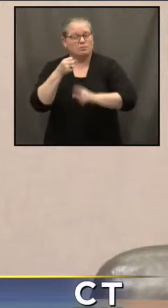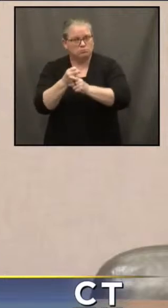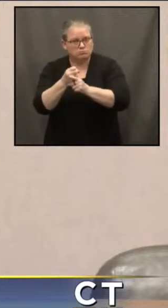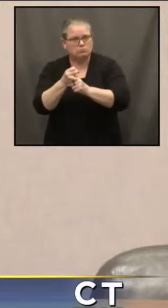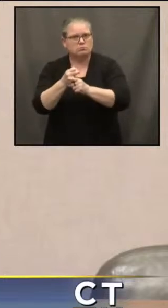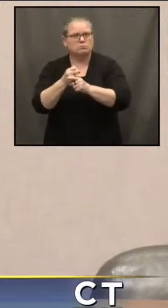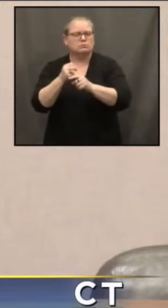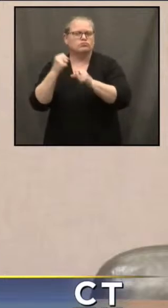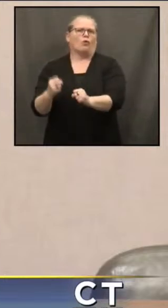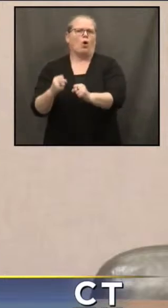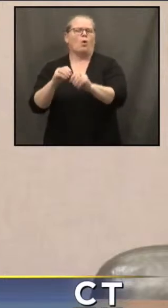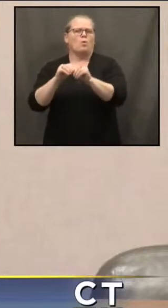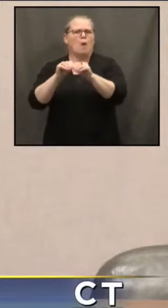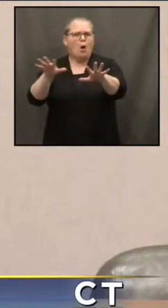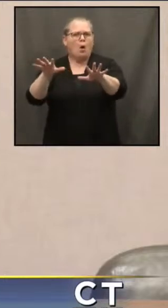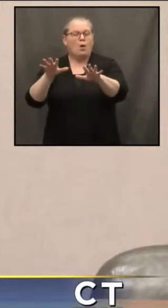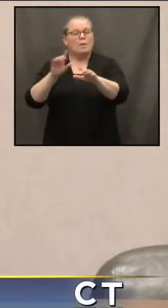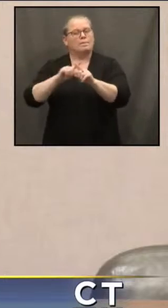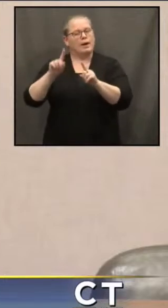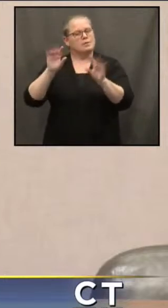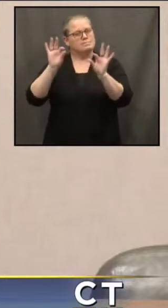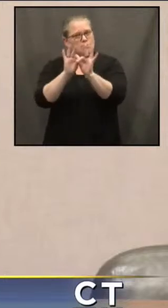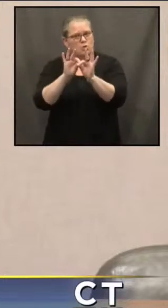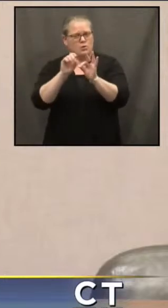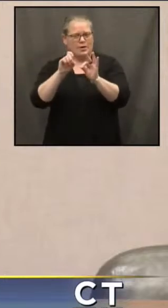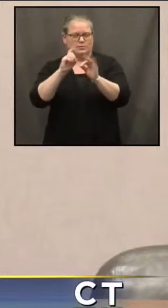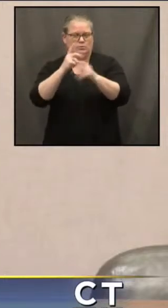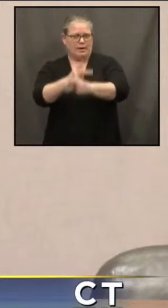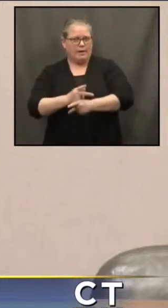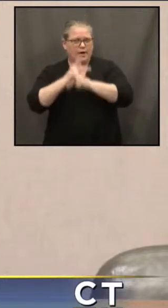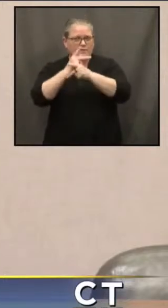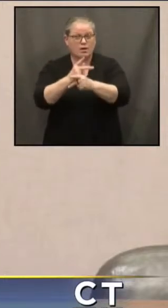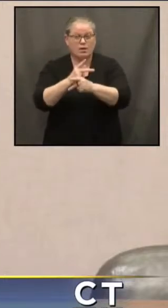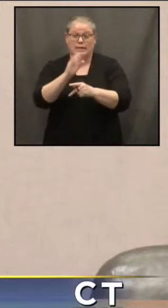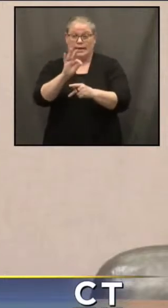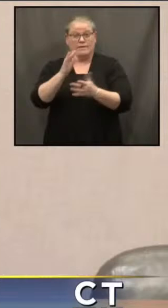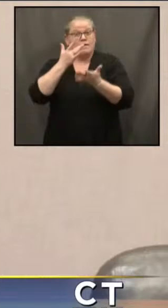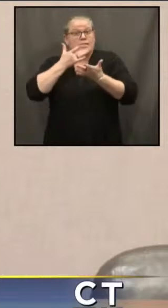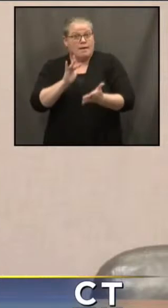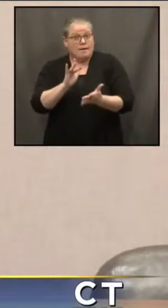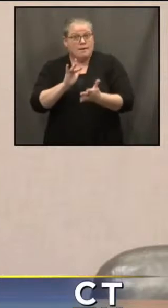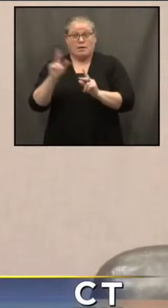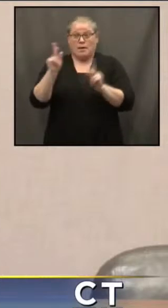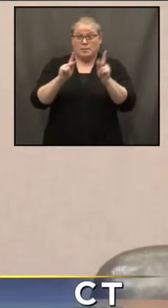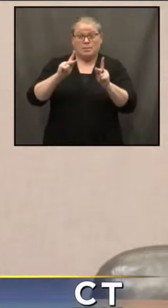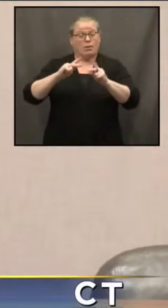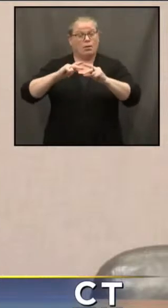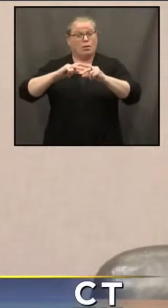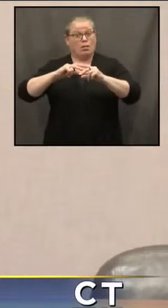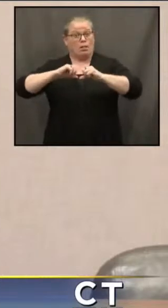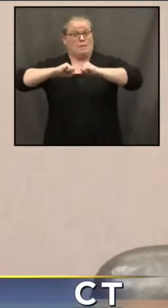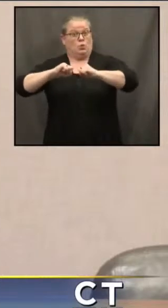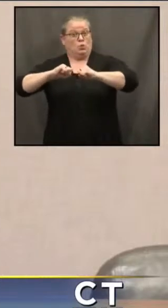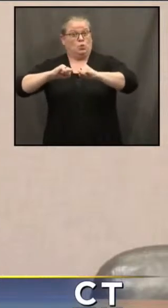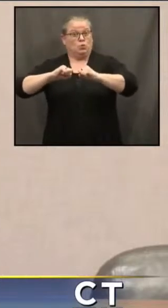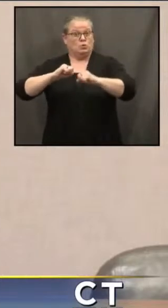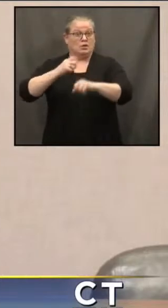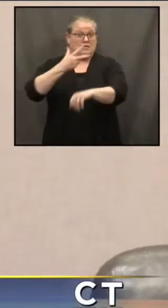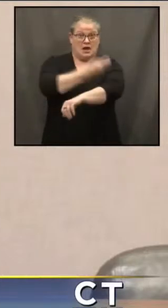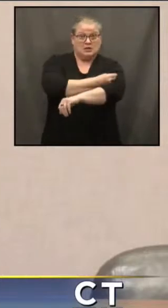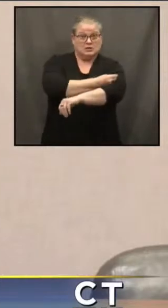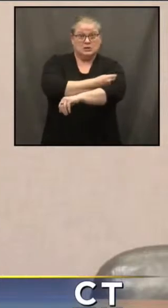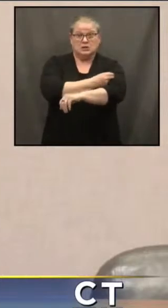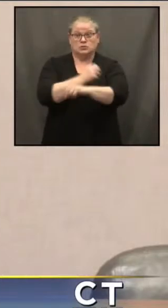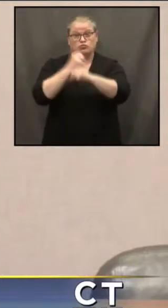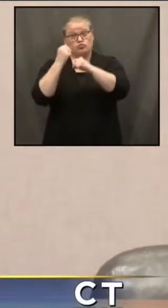as we go, and maybe if we're lucky and we have enough immunity from the vaccine and boosters, we'll get a longer stretch